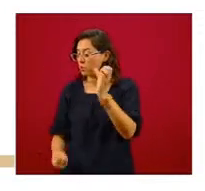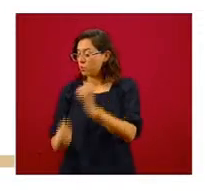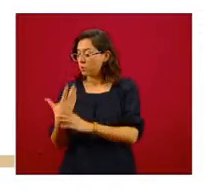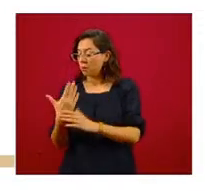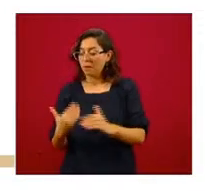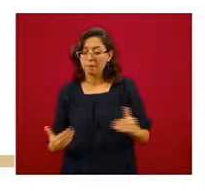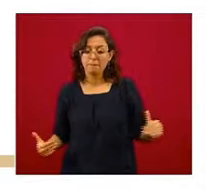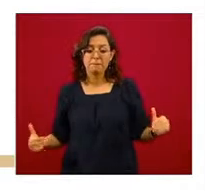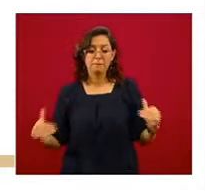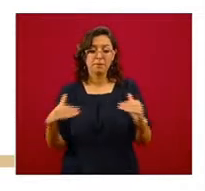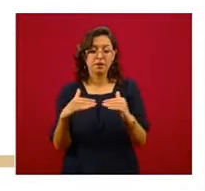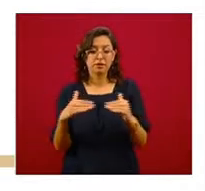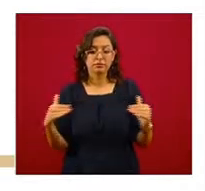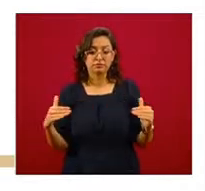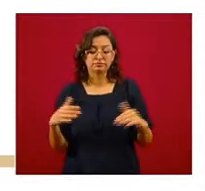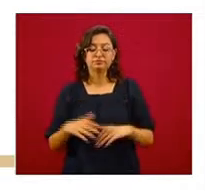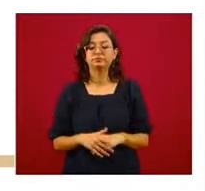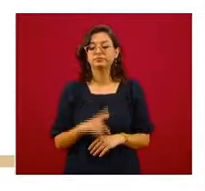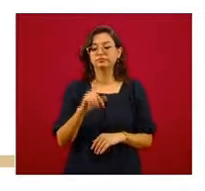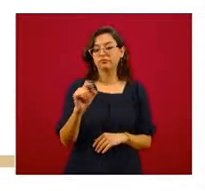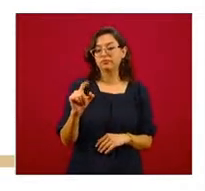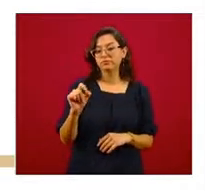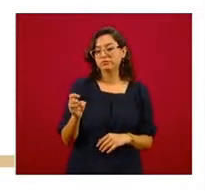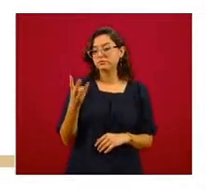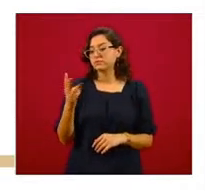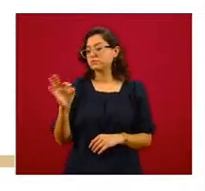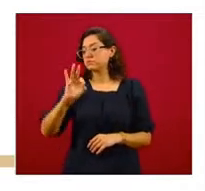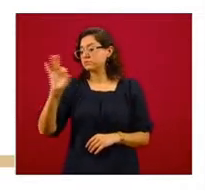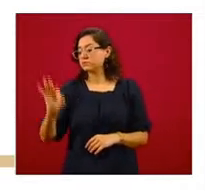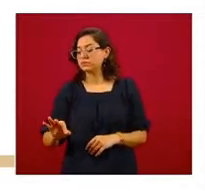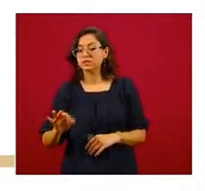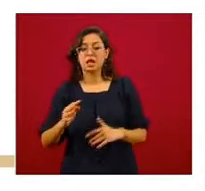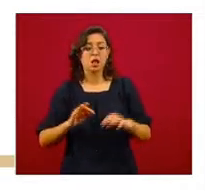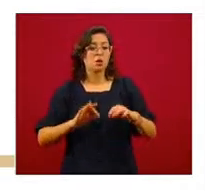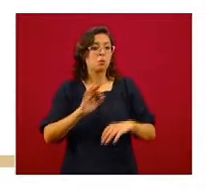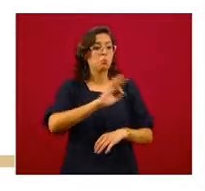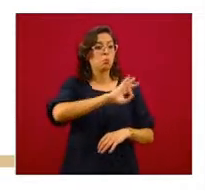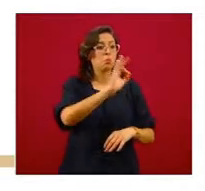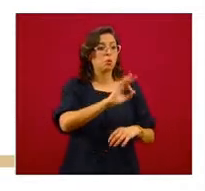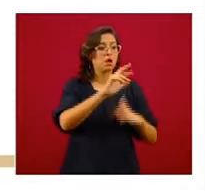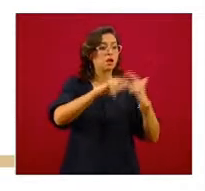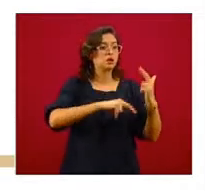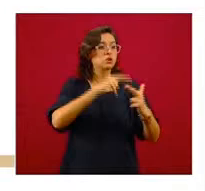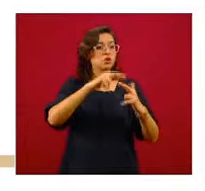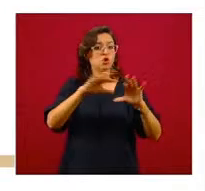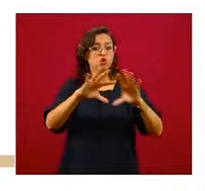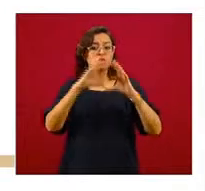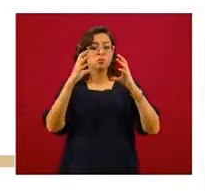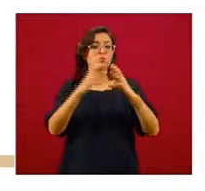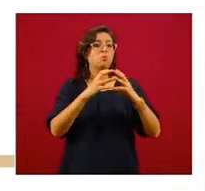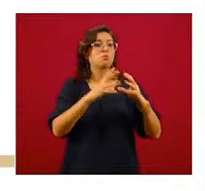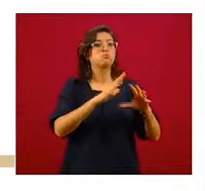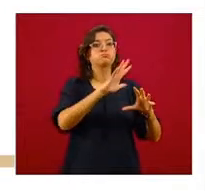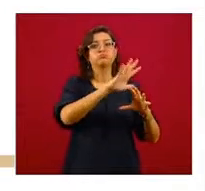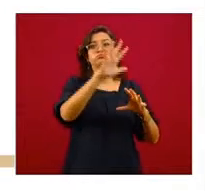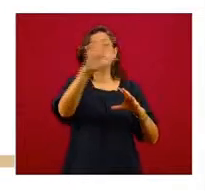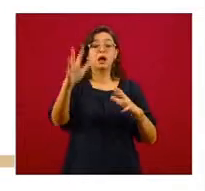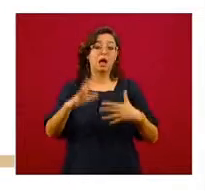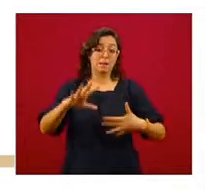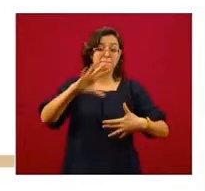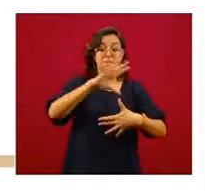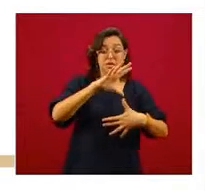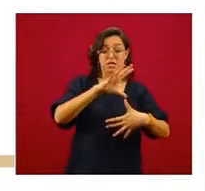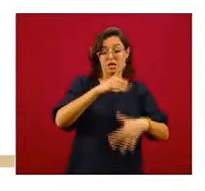total amount of the pandemic, which is 63%, as well as their percentages throughout the different regions that remain the same throughout